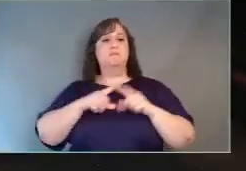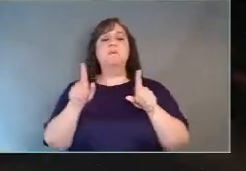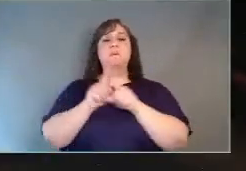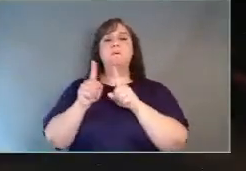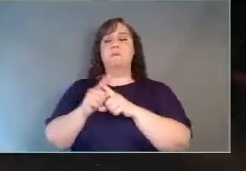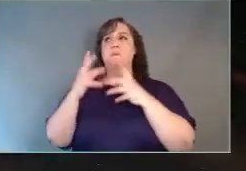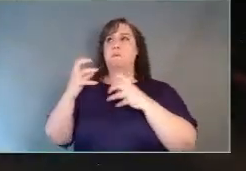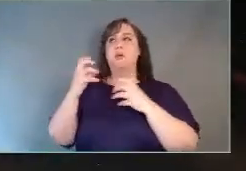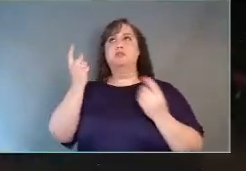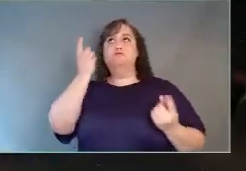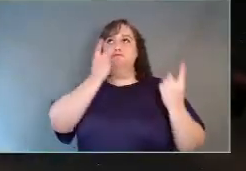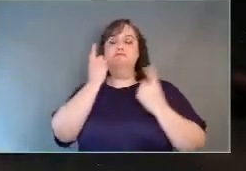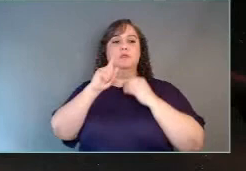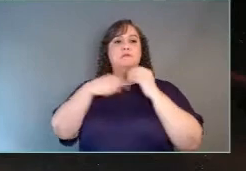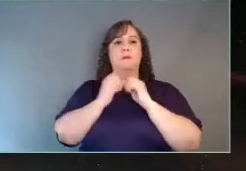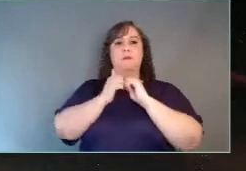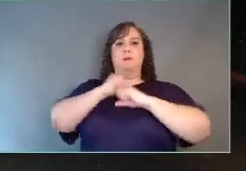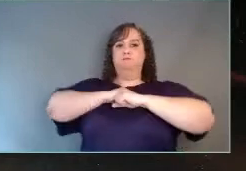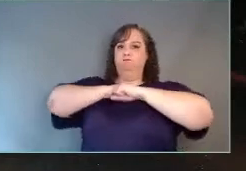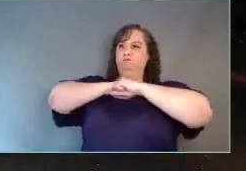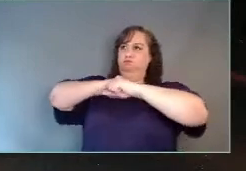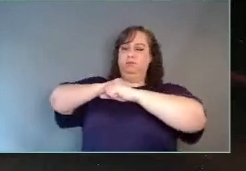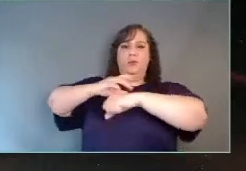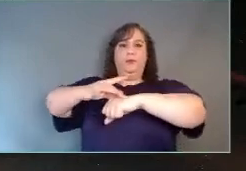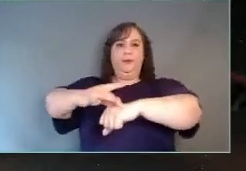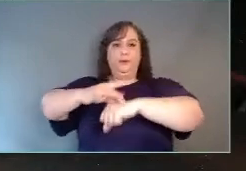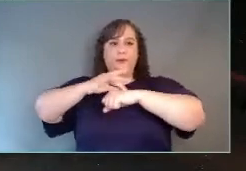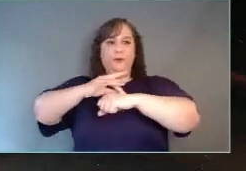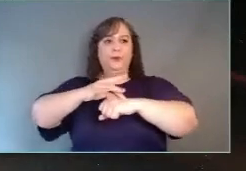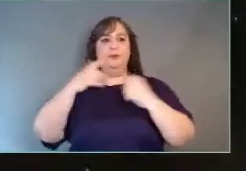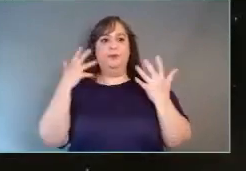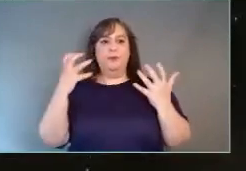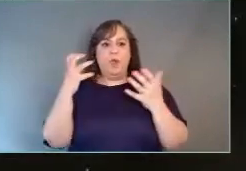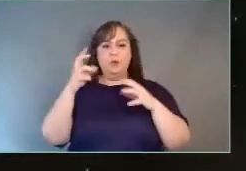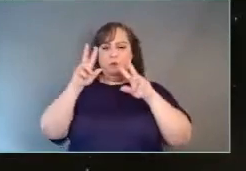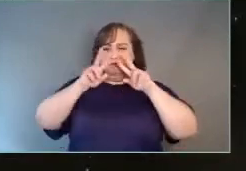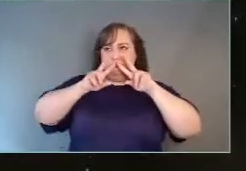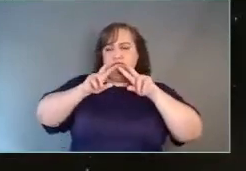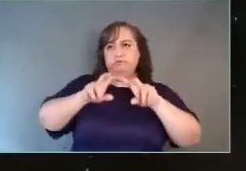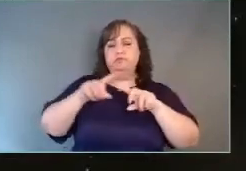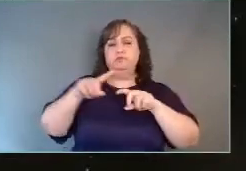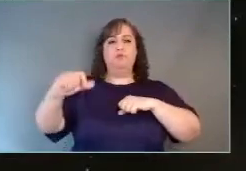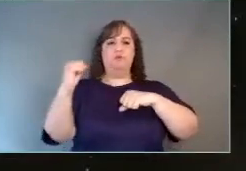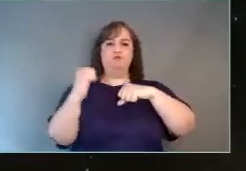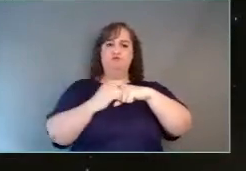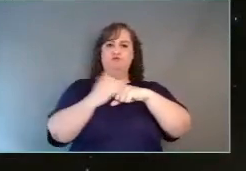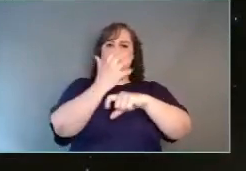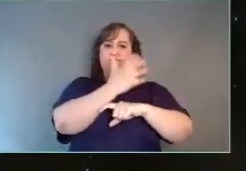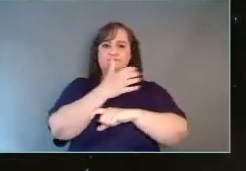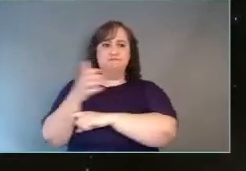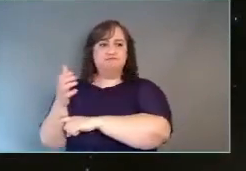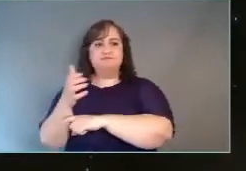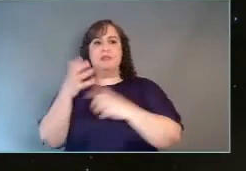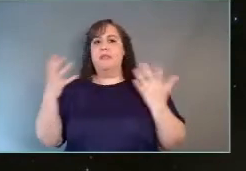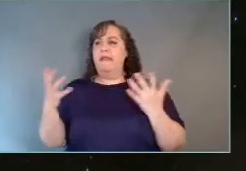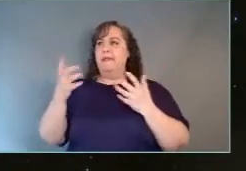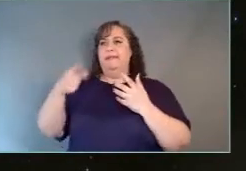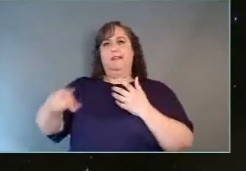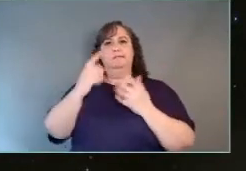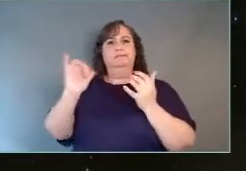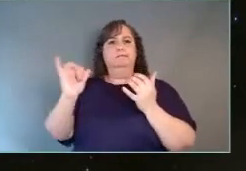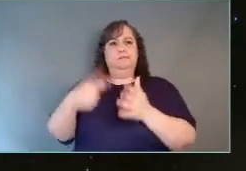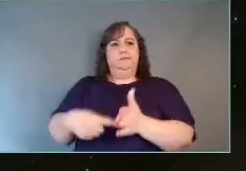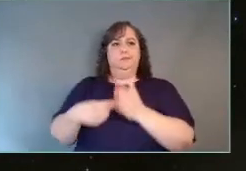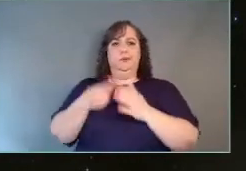the geological remnants of the solar system, and they can help us understand how life was formed here on Earth. Today, we are talking